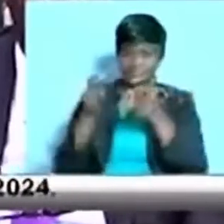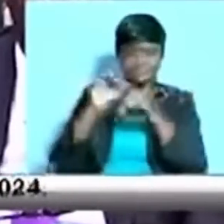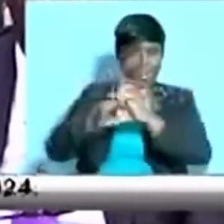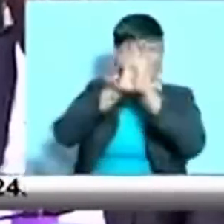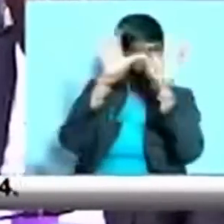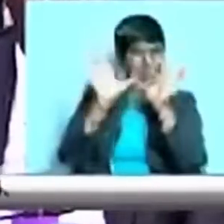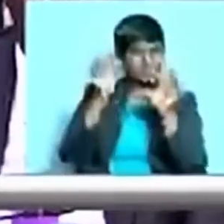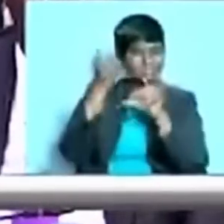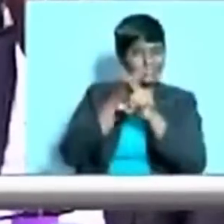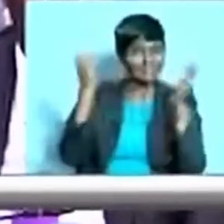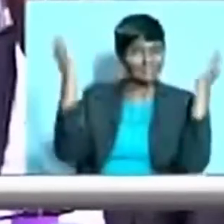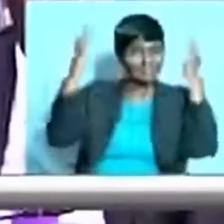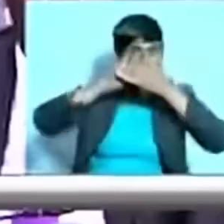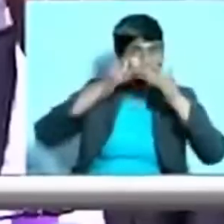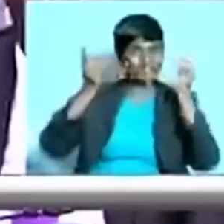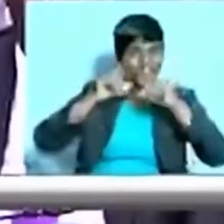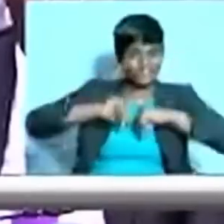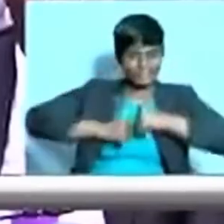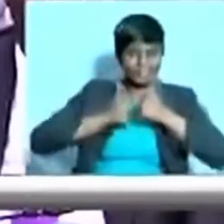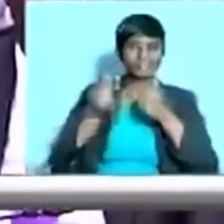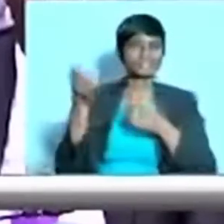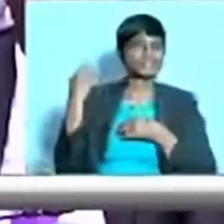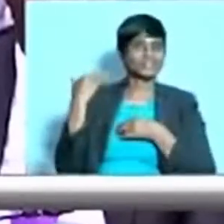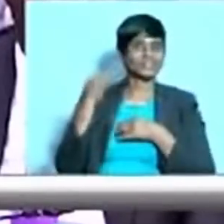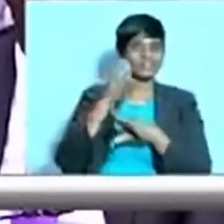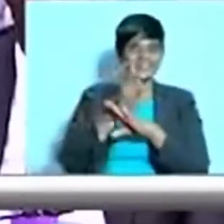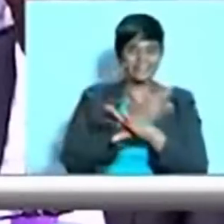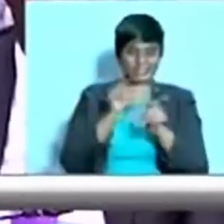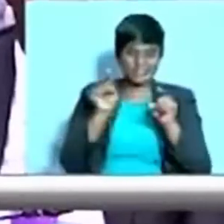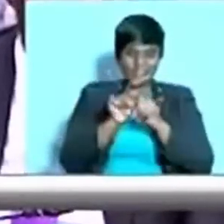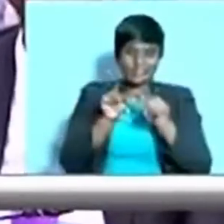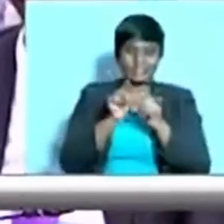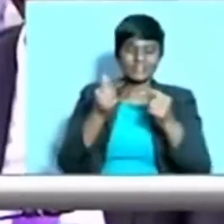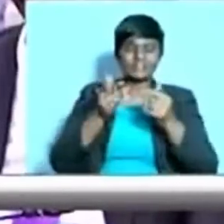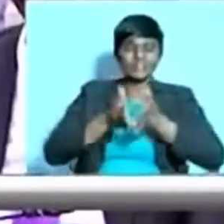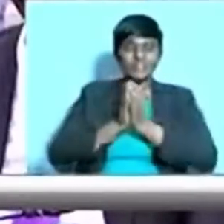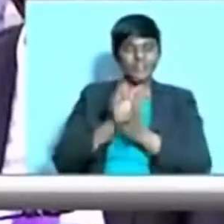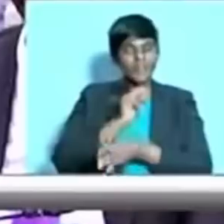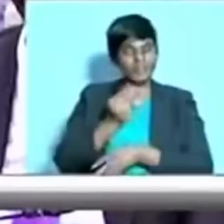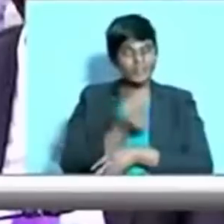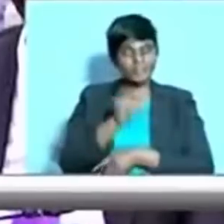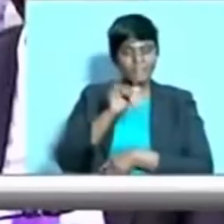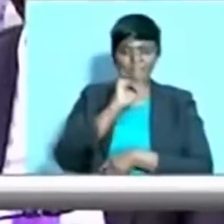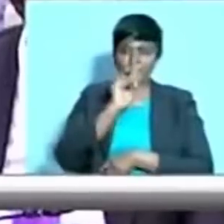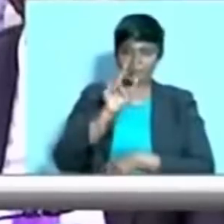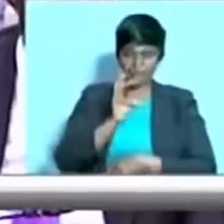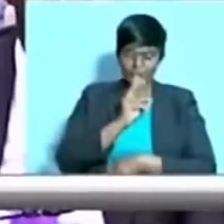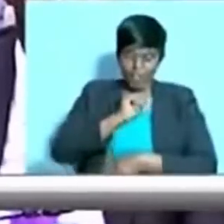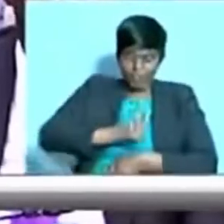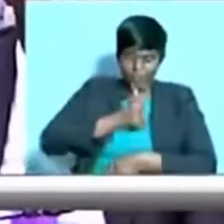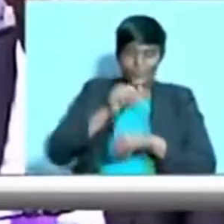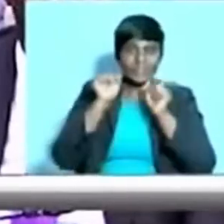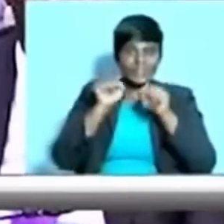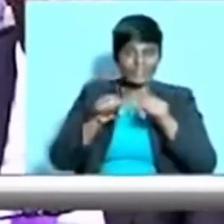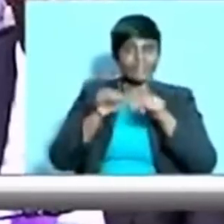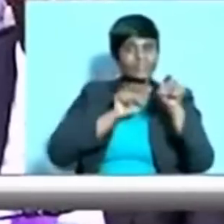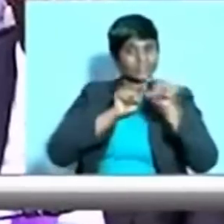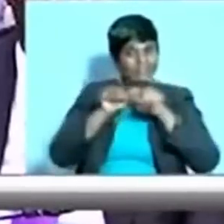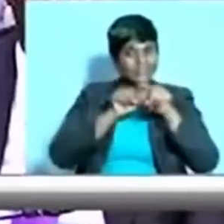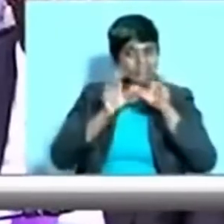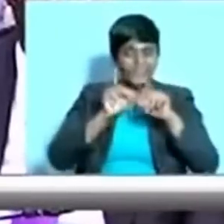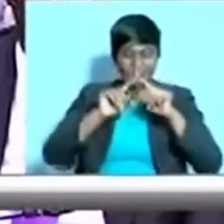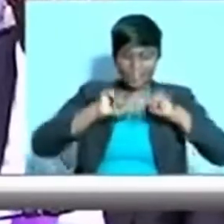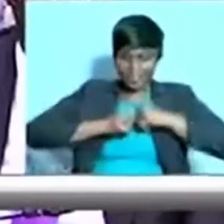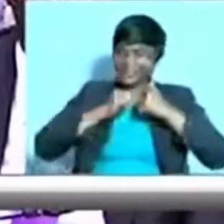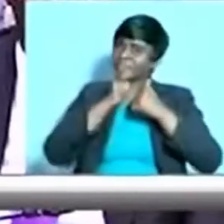out of the darkness where we used to be before, to remind us that we may be competitors, but we are